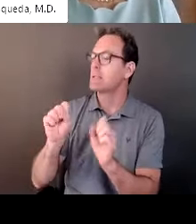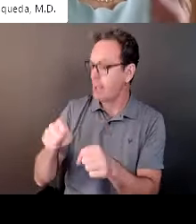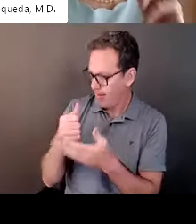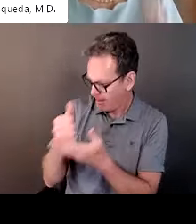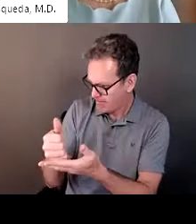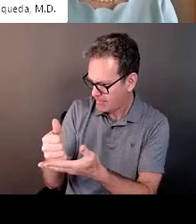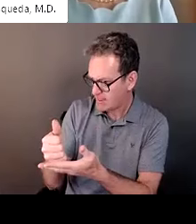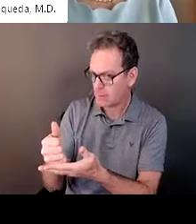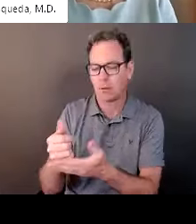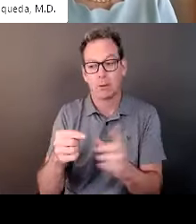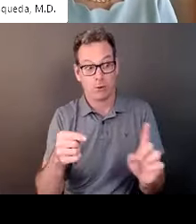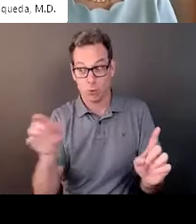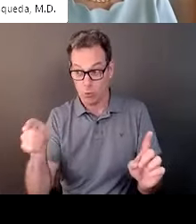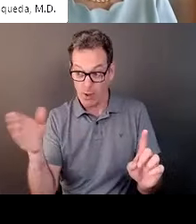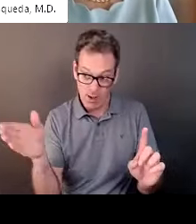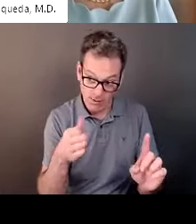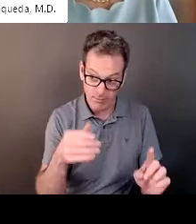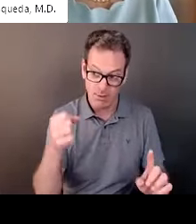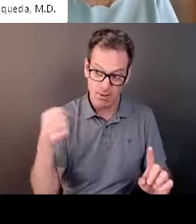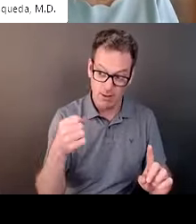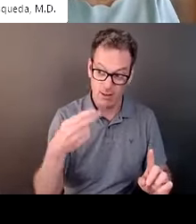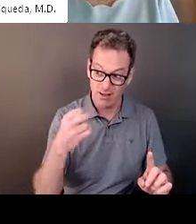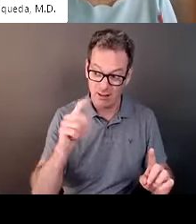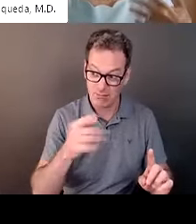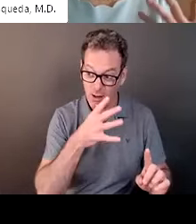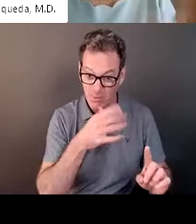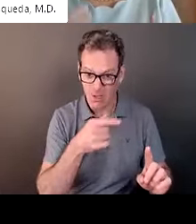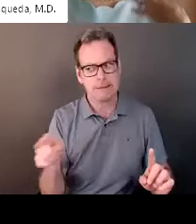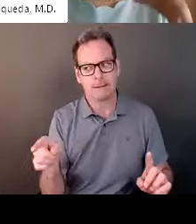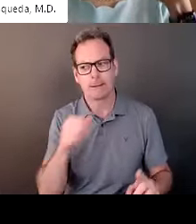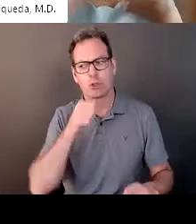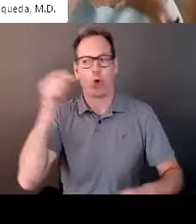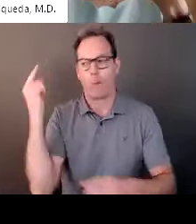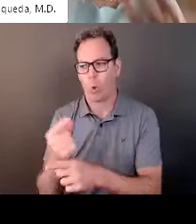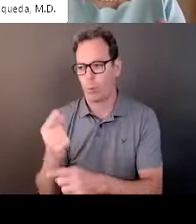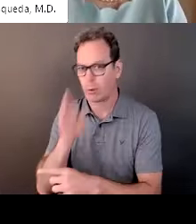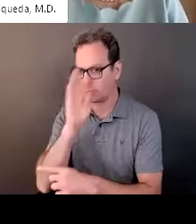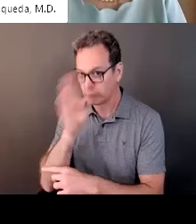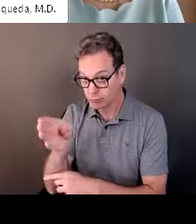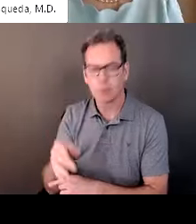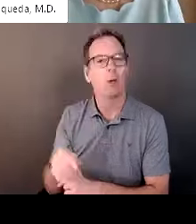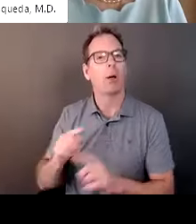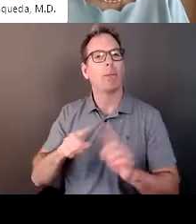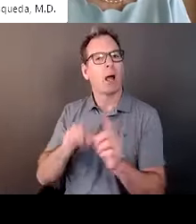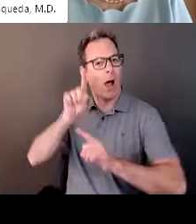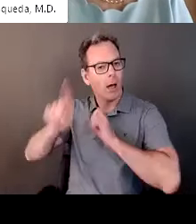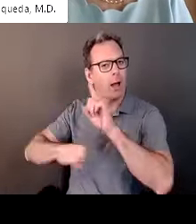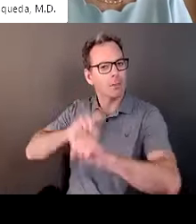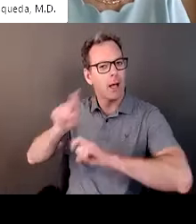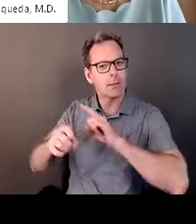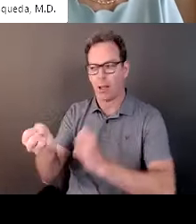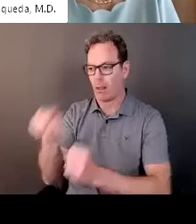way, and we'll talk about teams in a few minutes. But it means that screening is essential and we have to ask these questions.